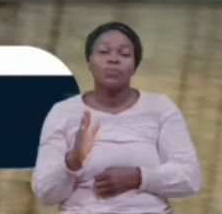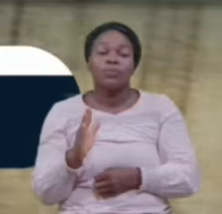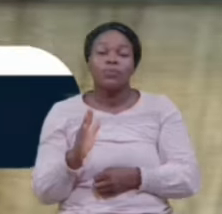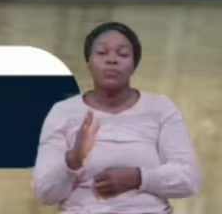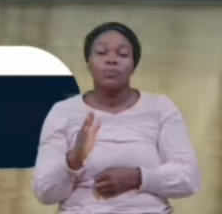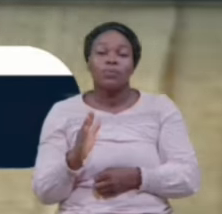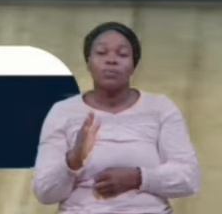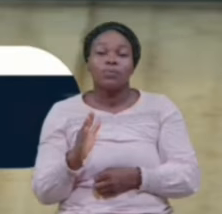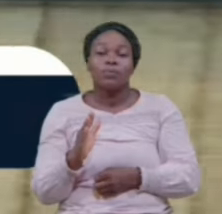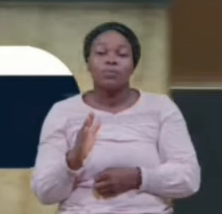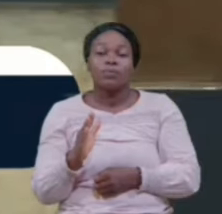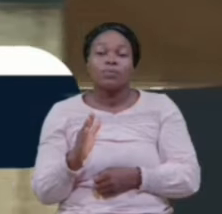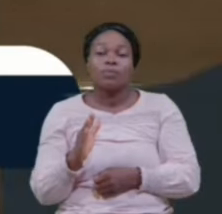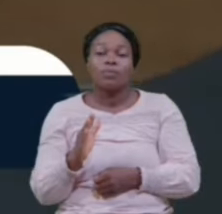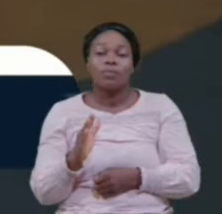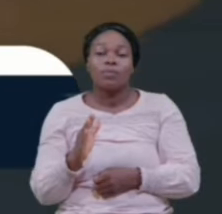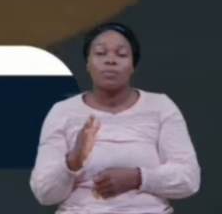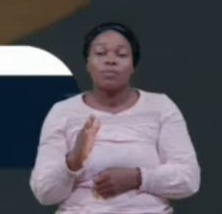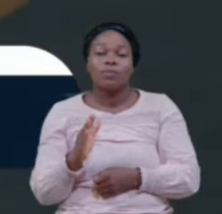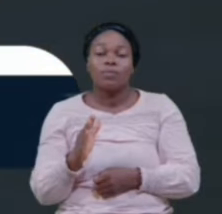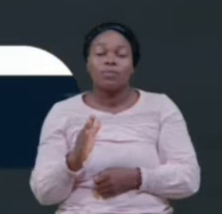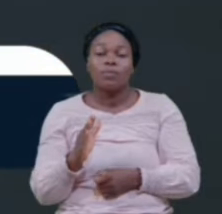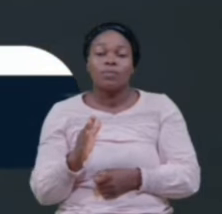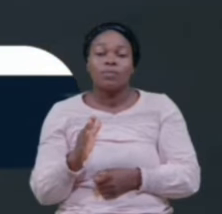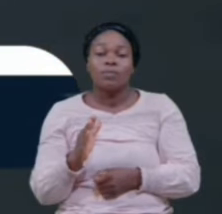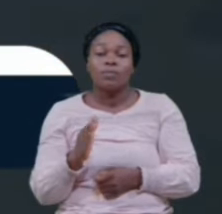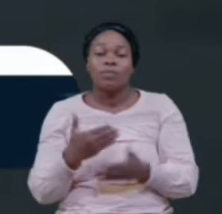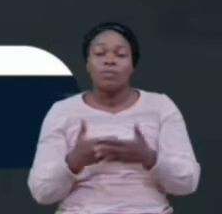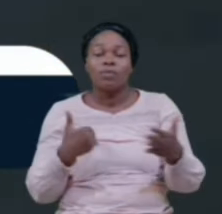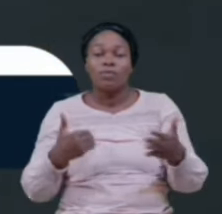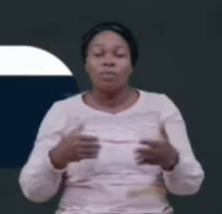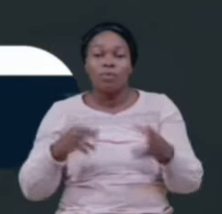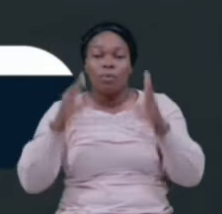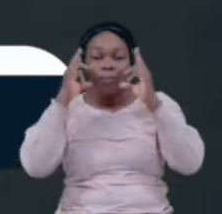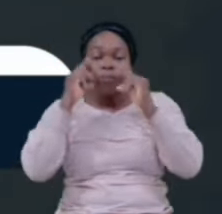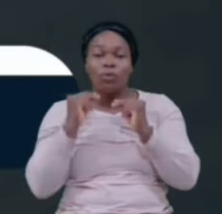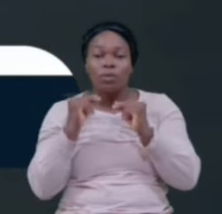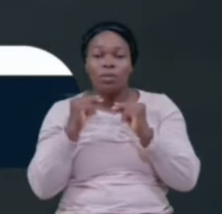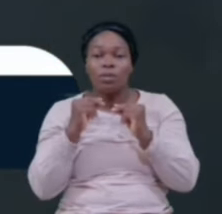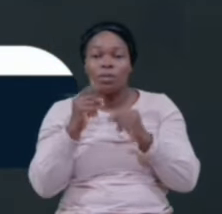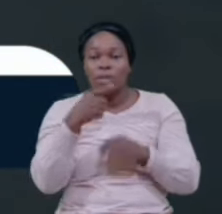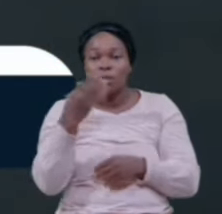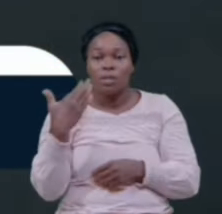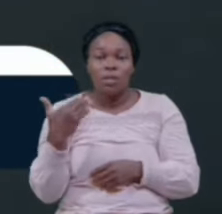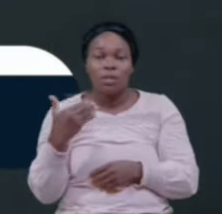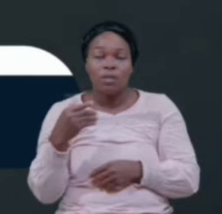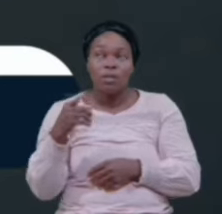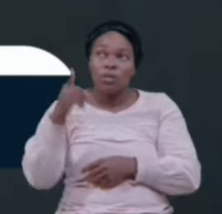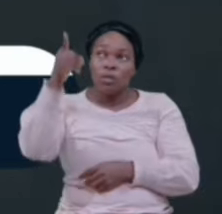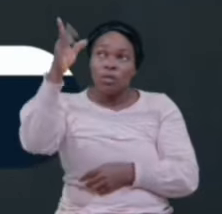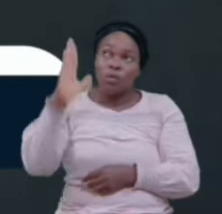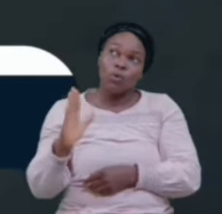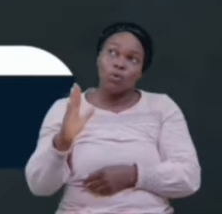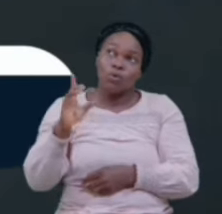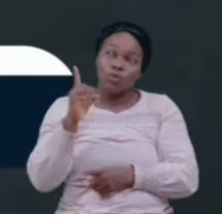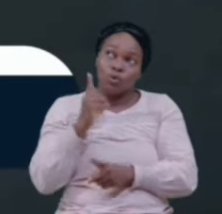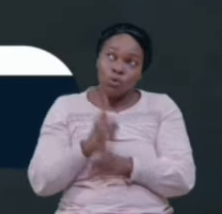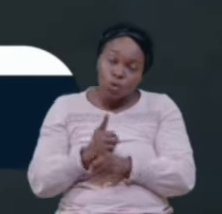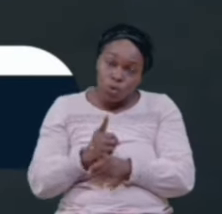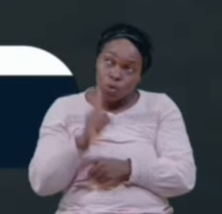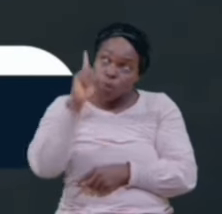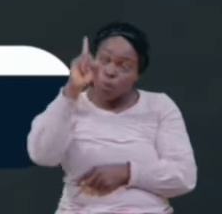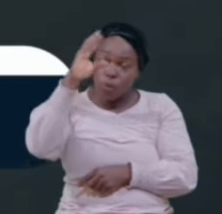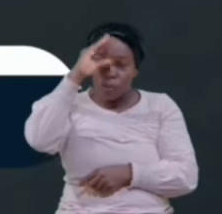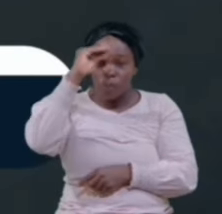in Israel? Before Moses said, God, choose a man, select